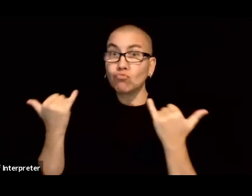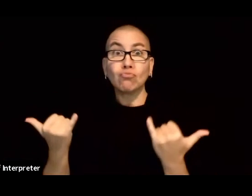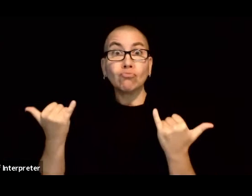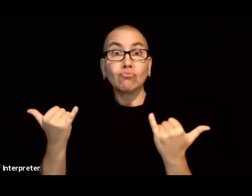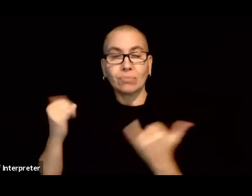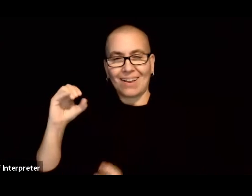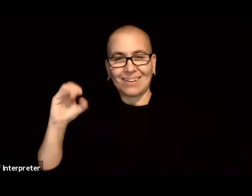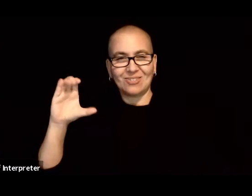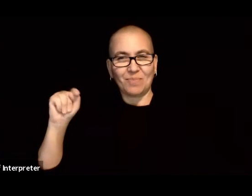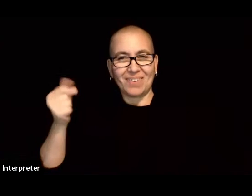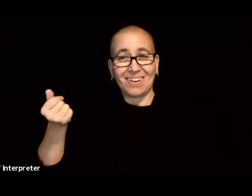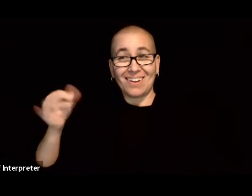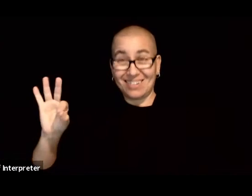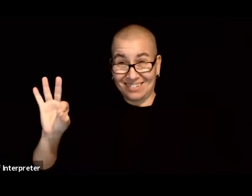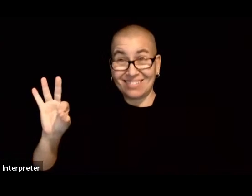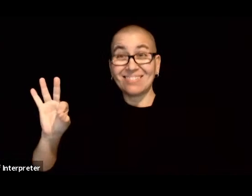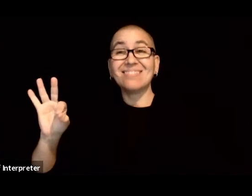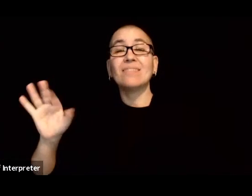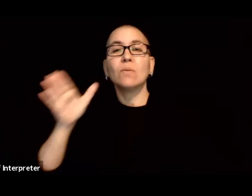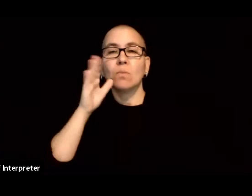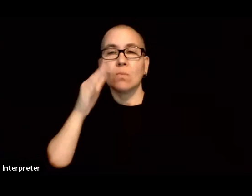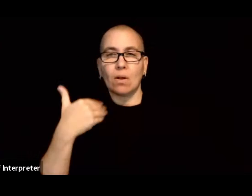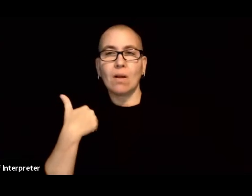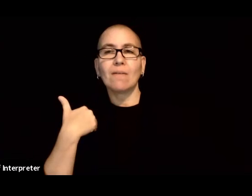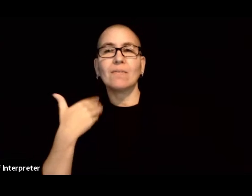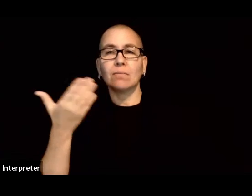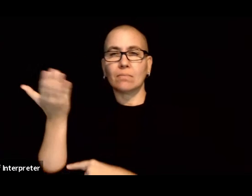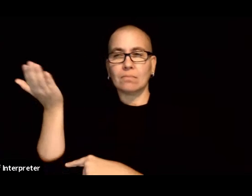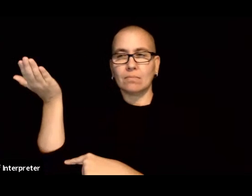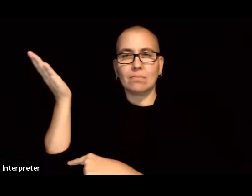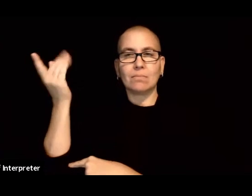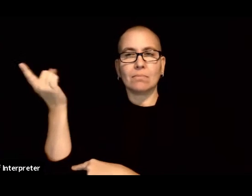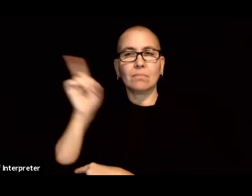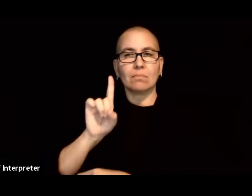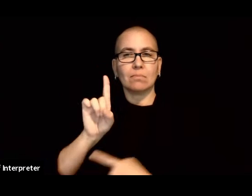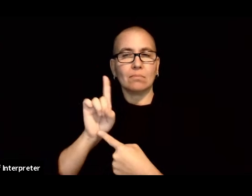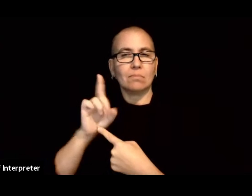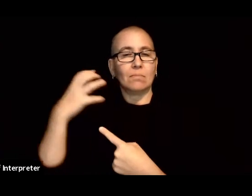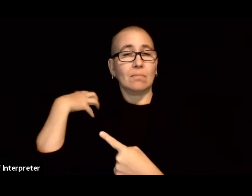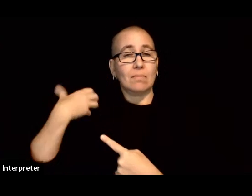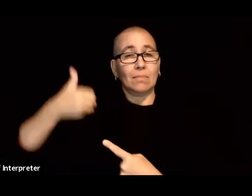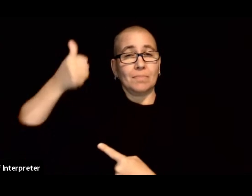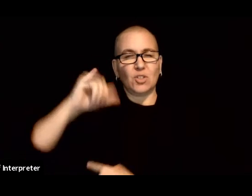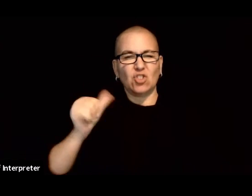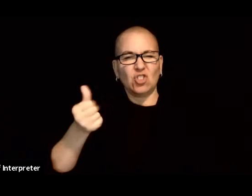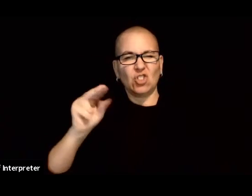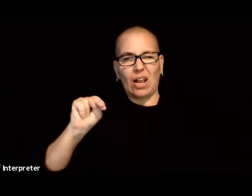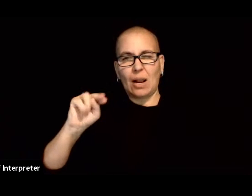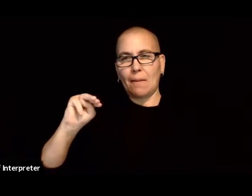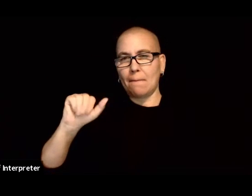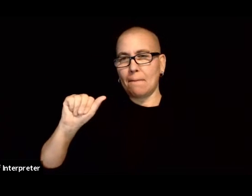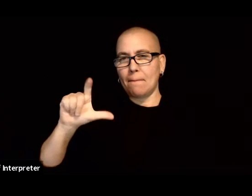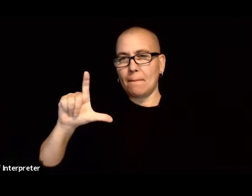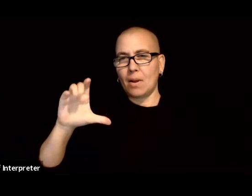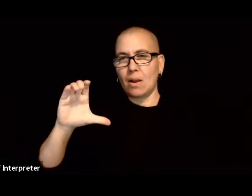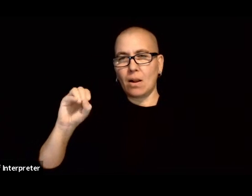Disease Director Chris Ersman. Following that, we'll hear questions from reporters on the line. With that, I'll now turn it over to Commissioner